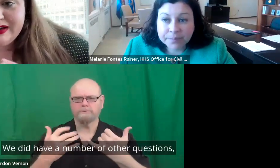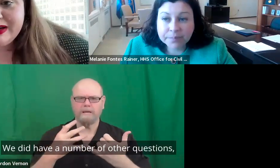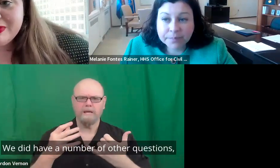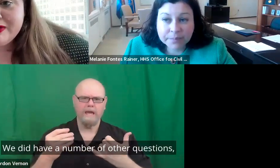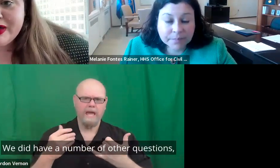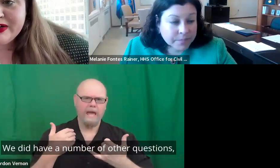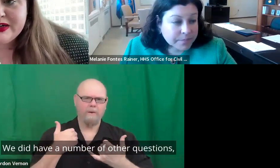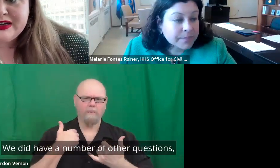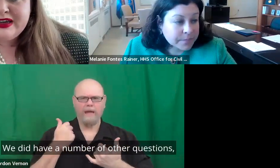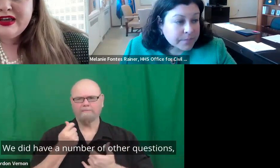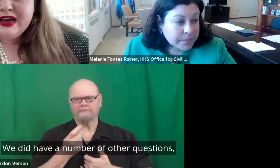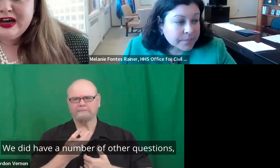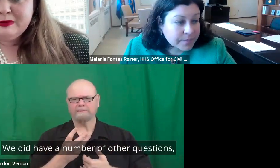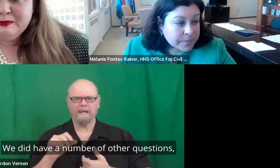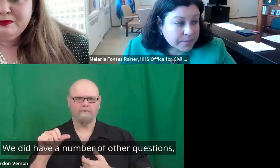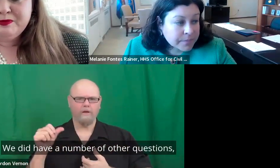have a number of other